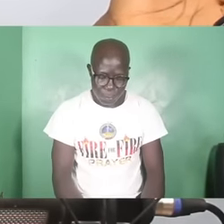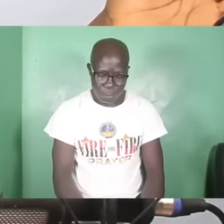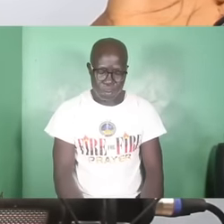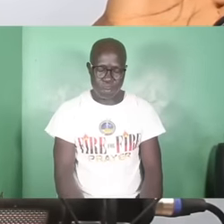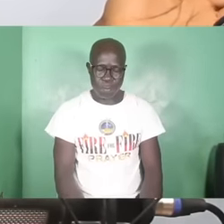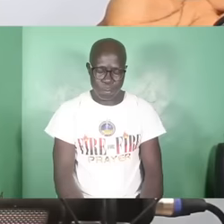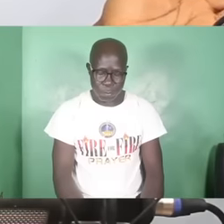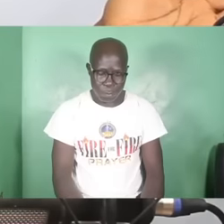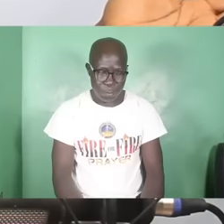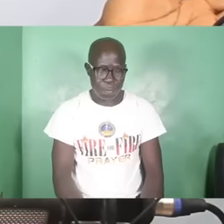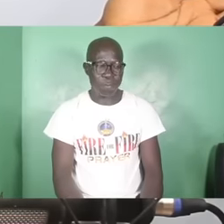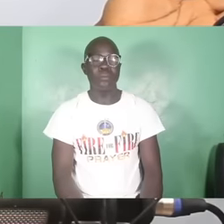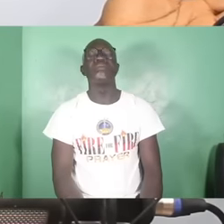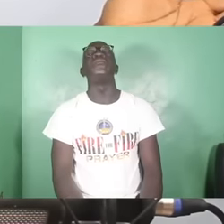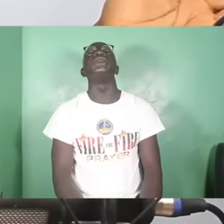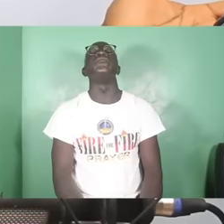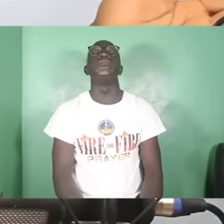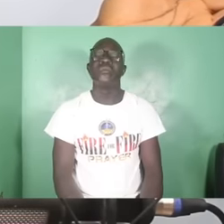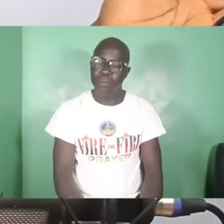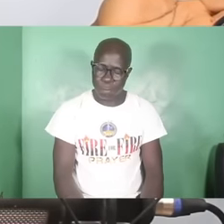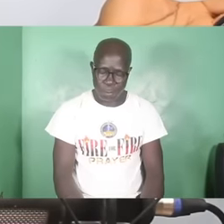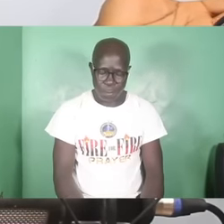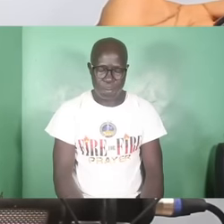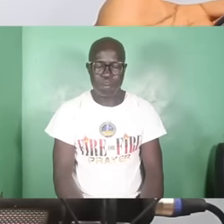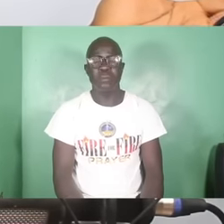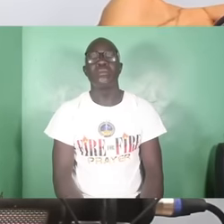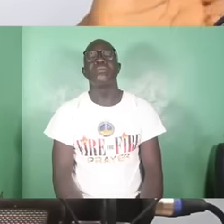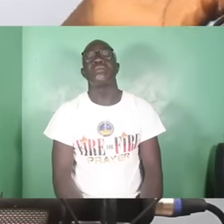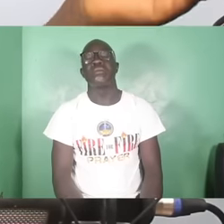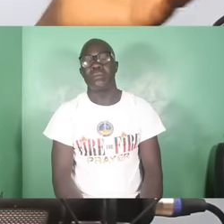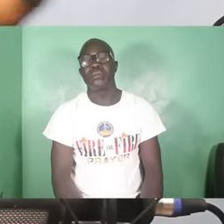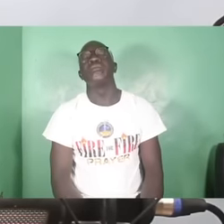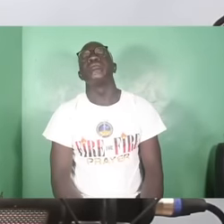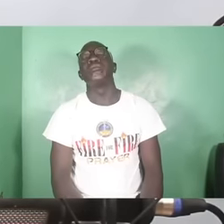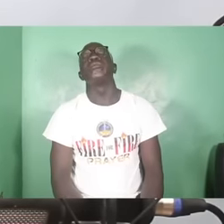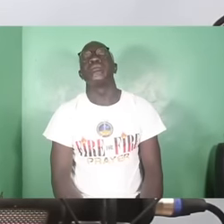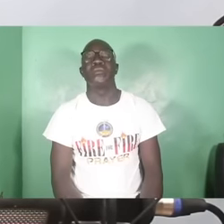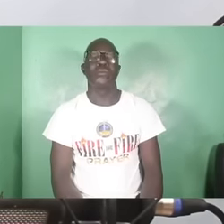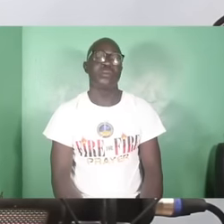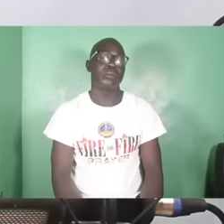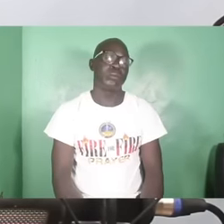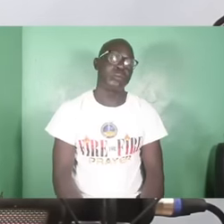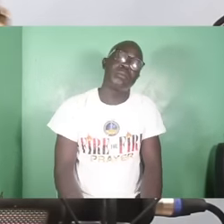ká. Abisai sì wí fún Dábìlì pé Ọlọ́run ti fi ọ̀tá rẹ̀ lé ọ lọ́wọ́ lónìí. Nígbà ó ti sùn.